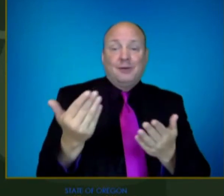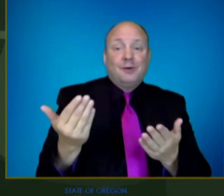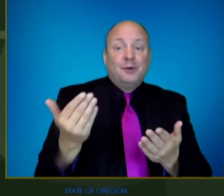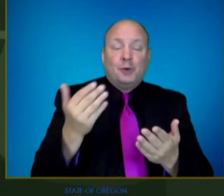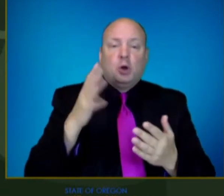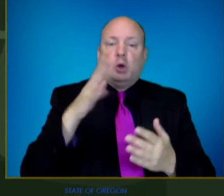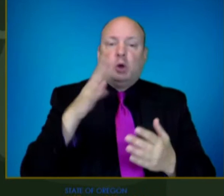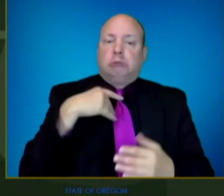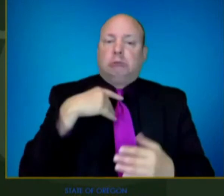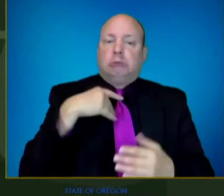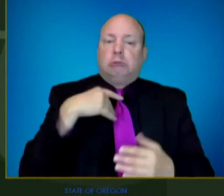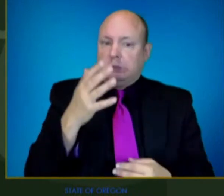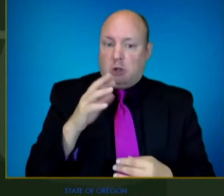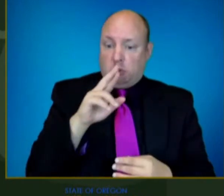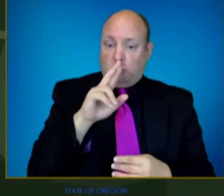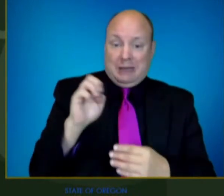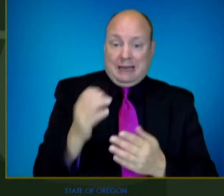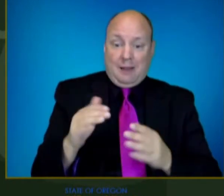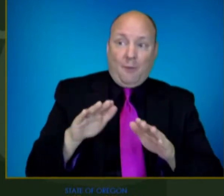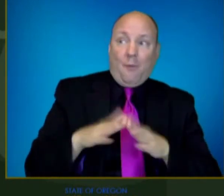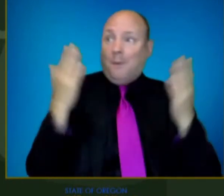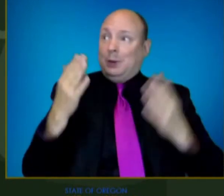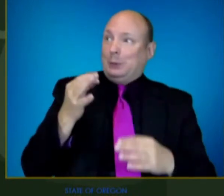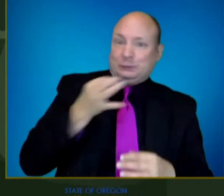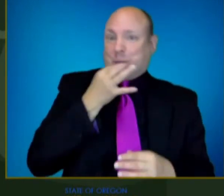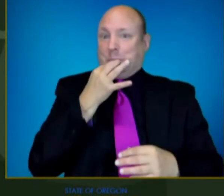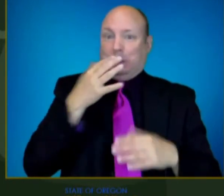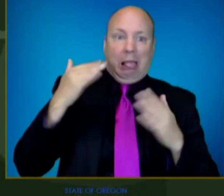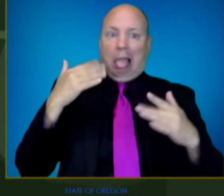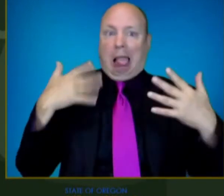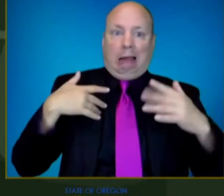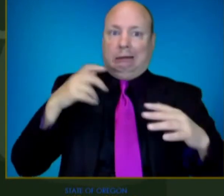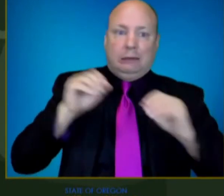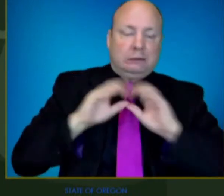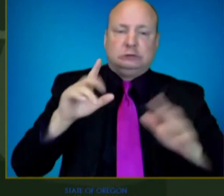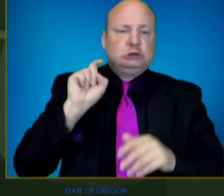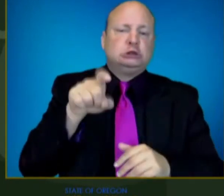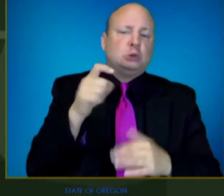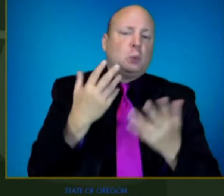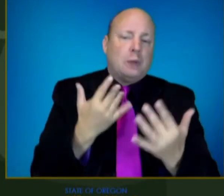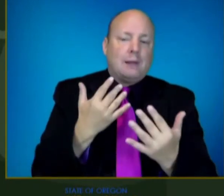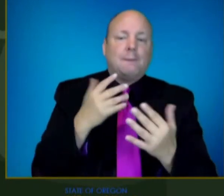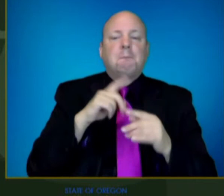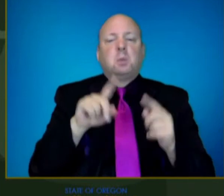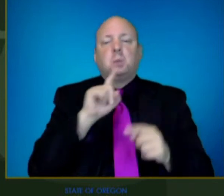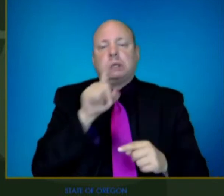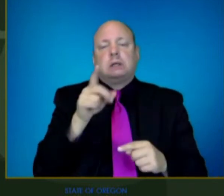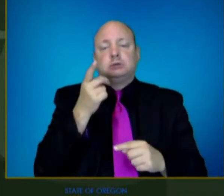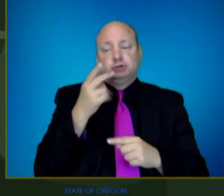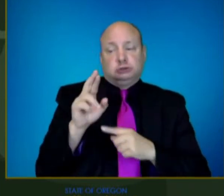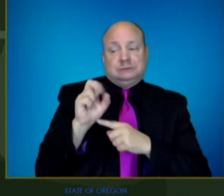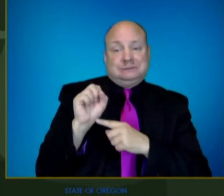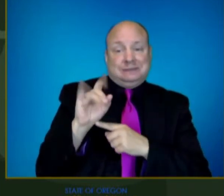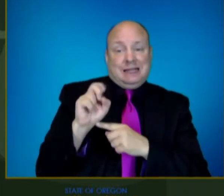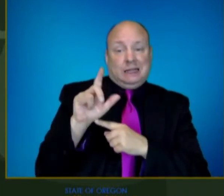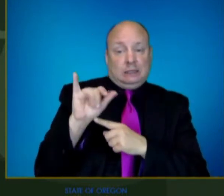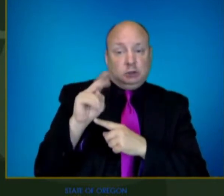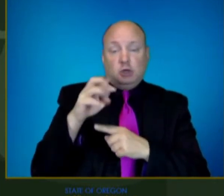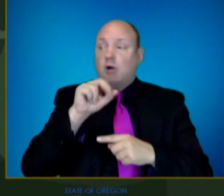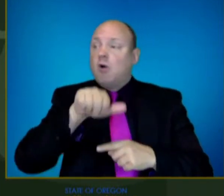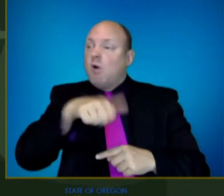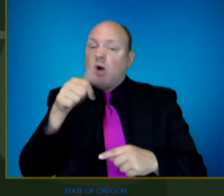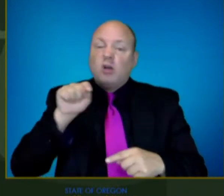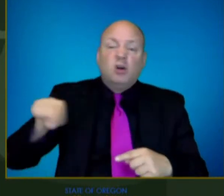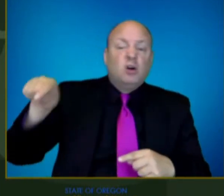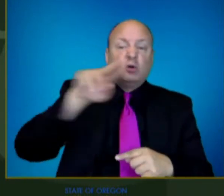changed everything. As you heard from Dr. Seidlinger and doctors across the country and healthcare providers across the country, this variant